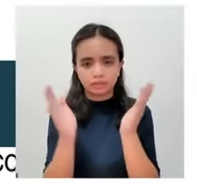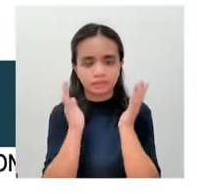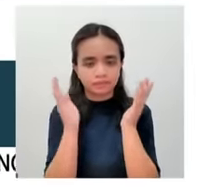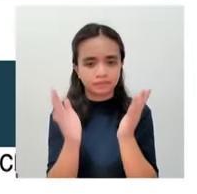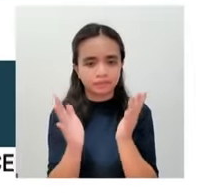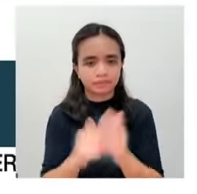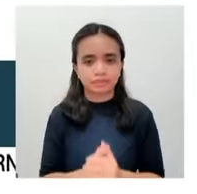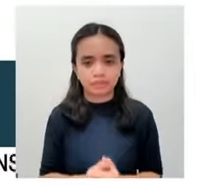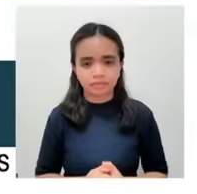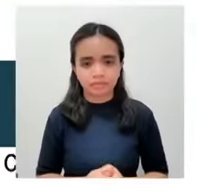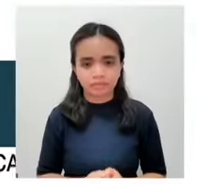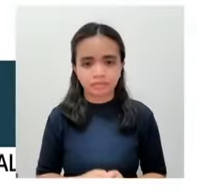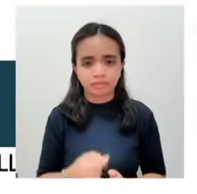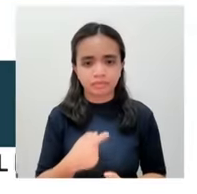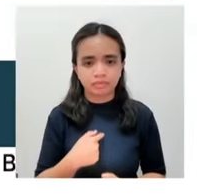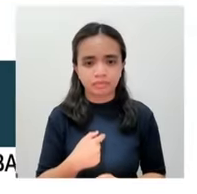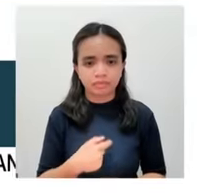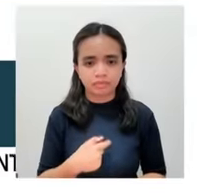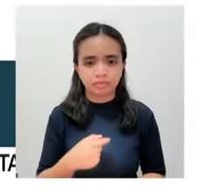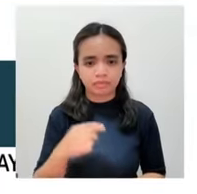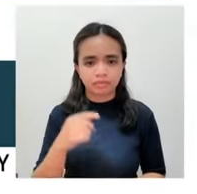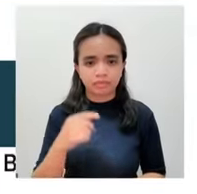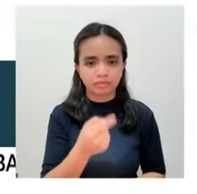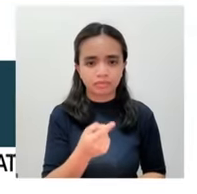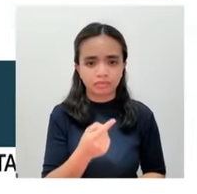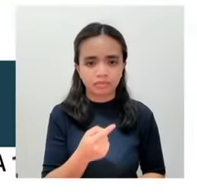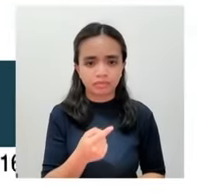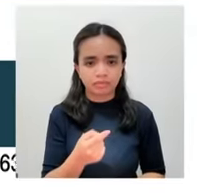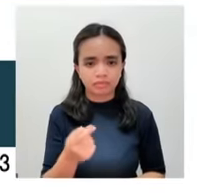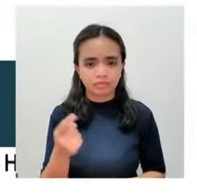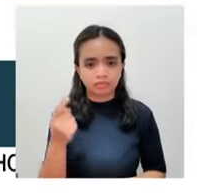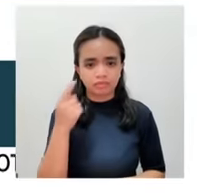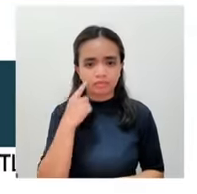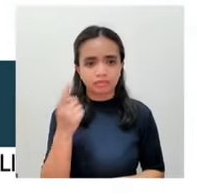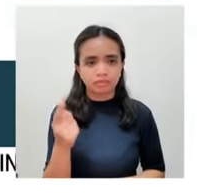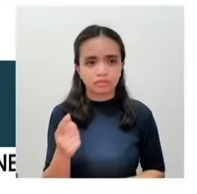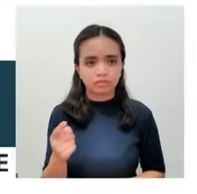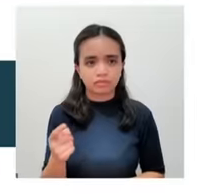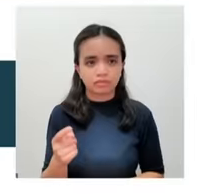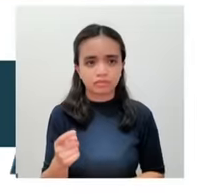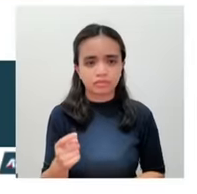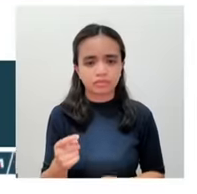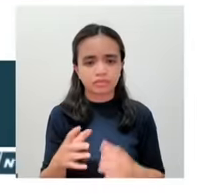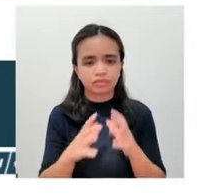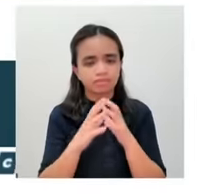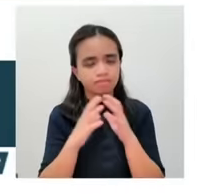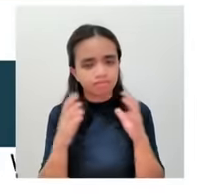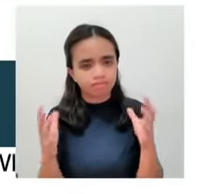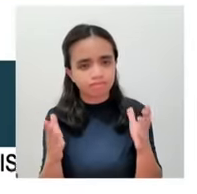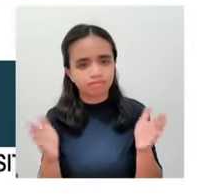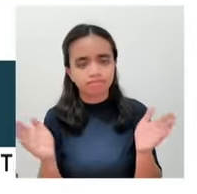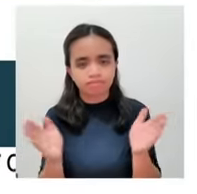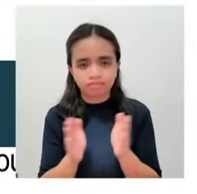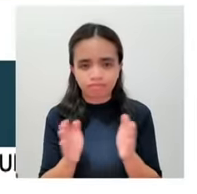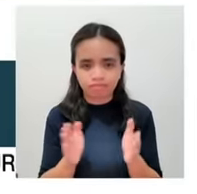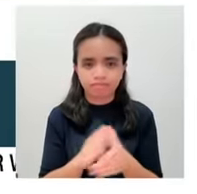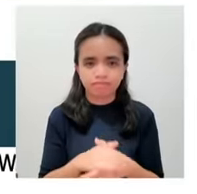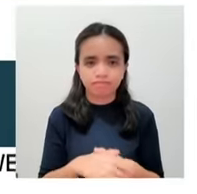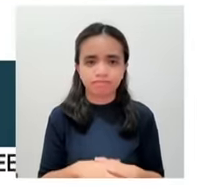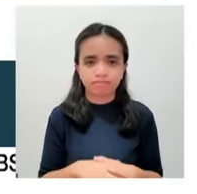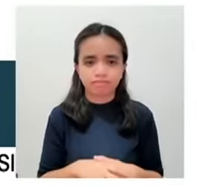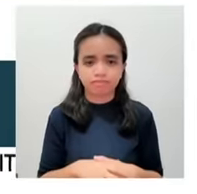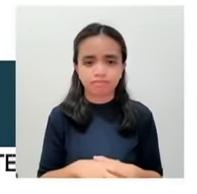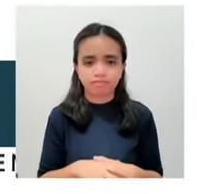Hi, Jane. Mm. She really cared for her friends, for big and small. But, and then